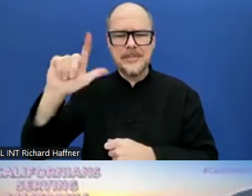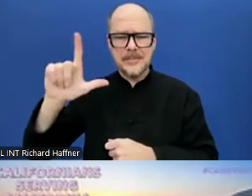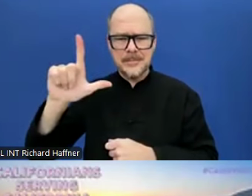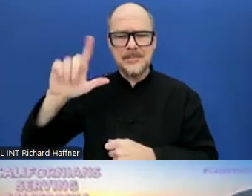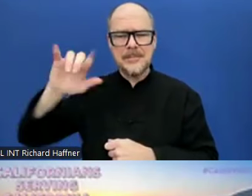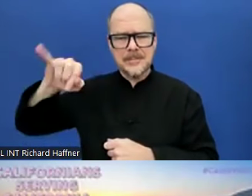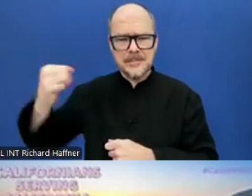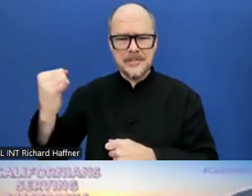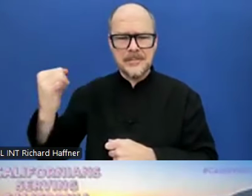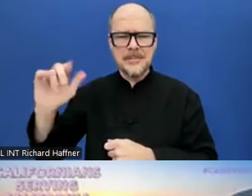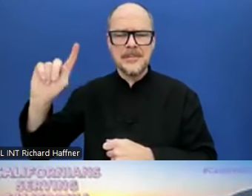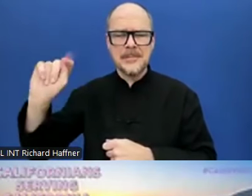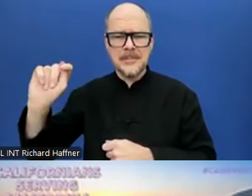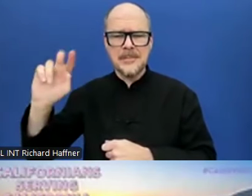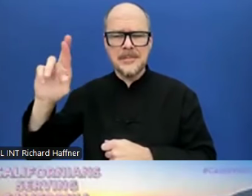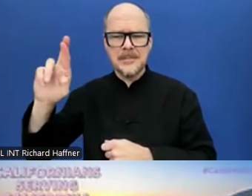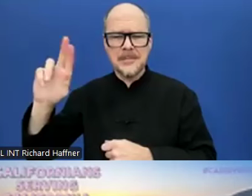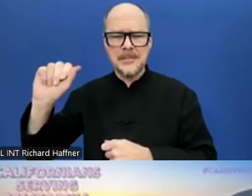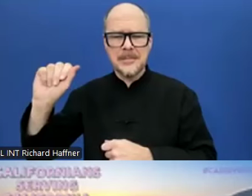surveymonkey.com/r/ALJ training.